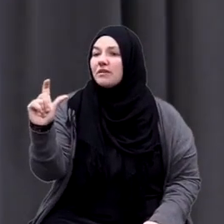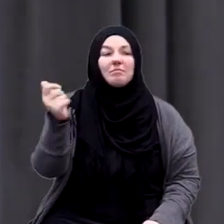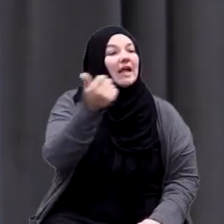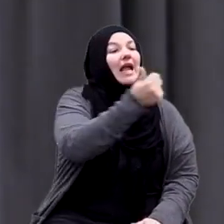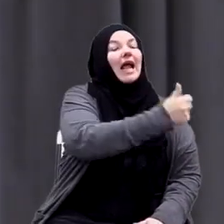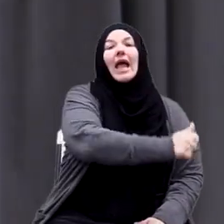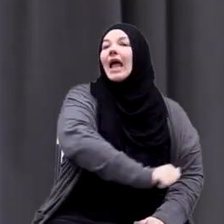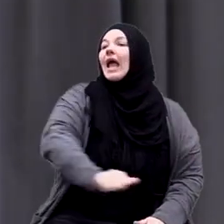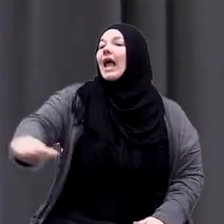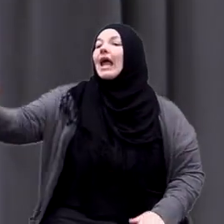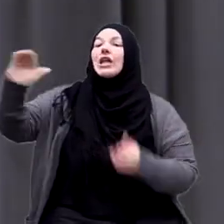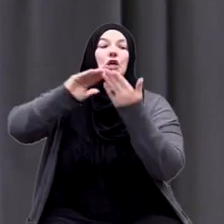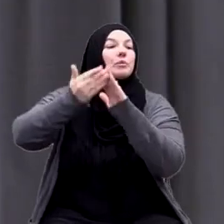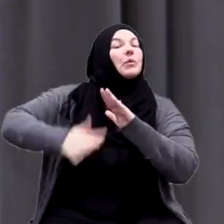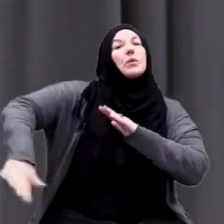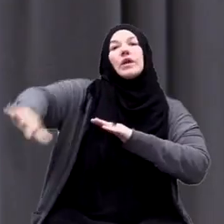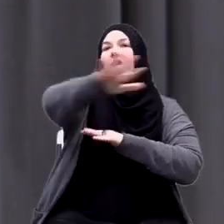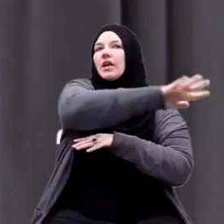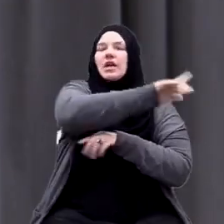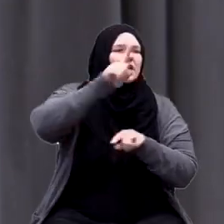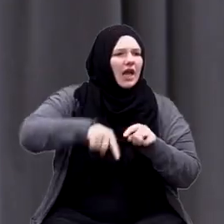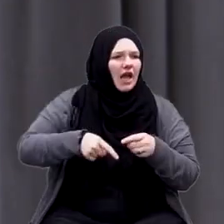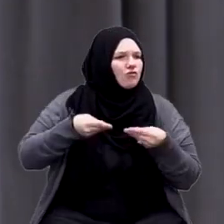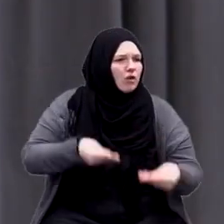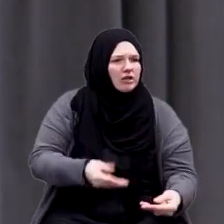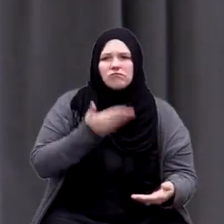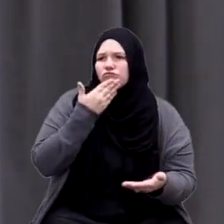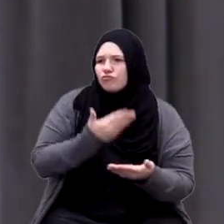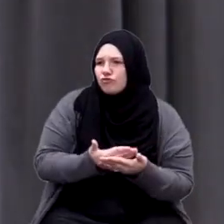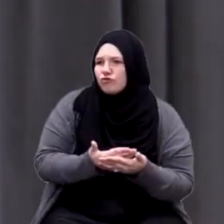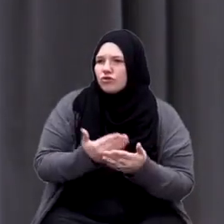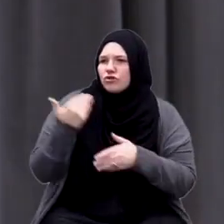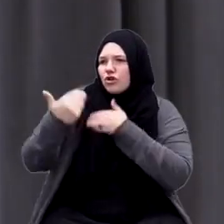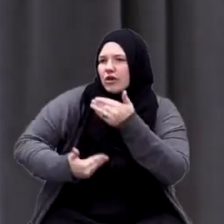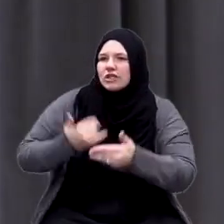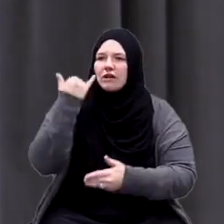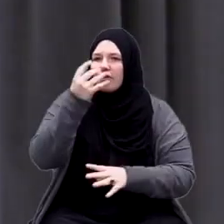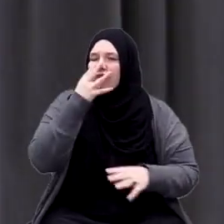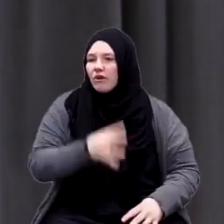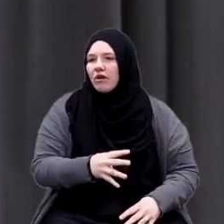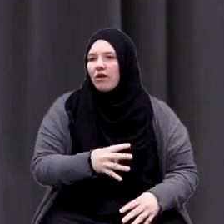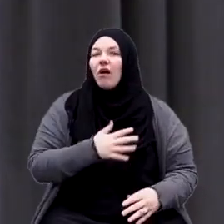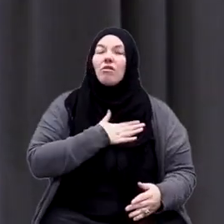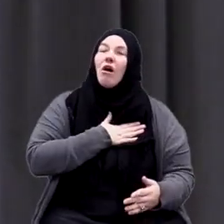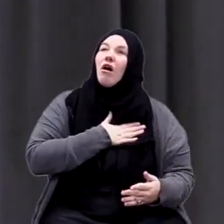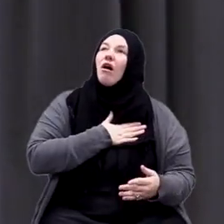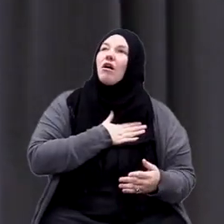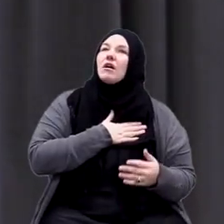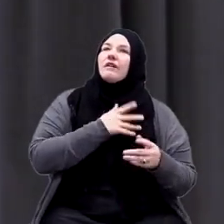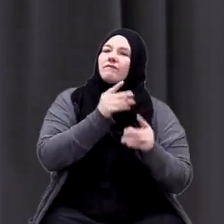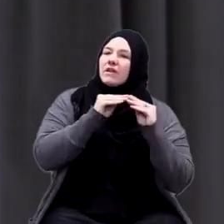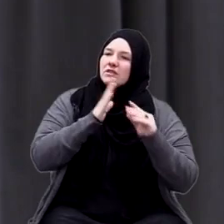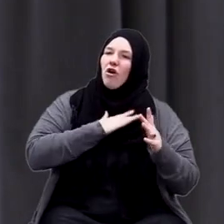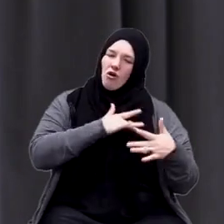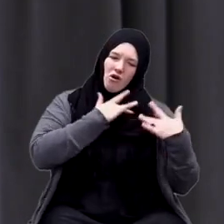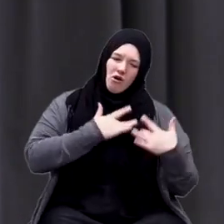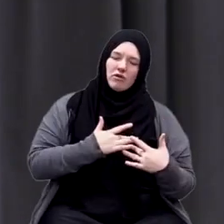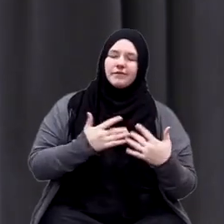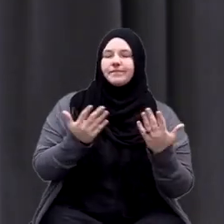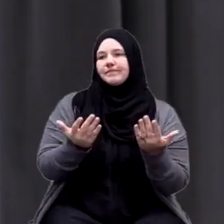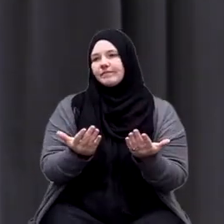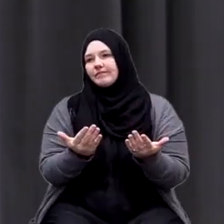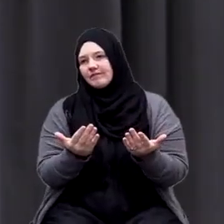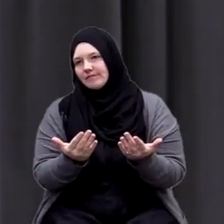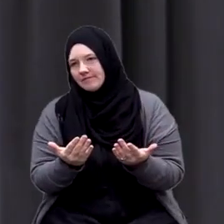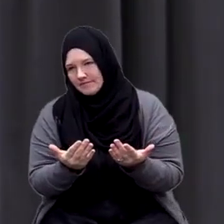ta'ala nurture our hearts to do our duties. Allahumma ahdina fi man hadayt, wa afina fi